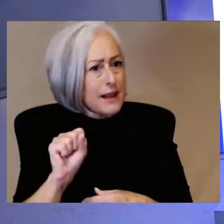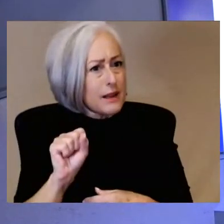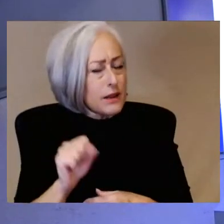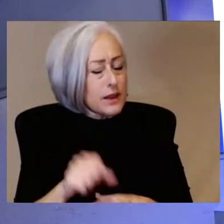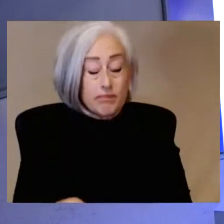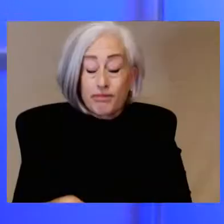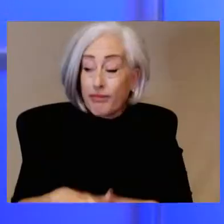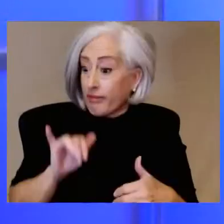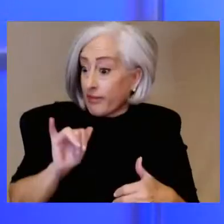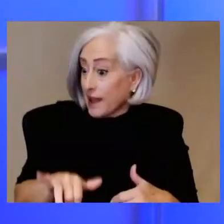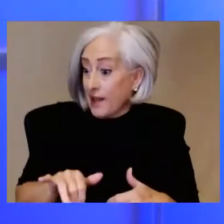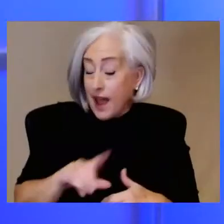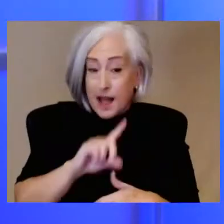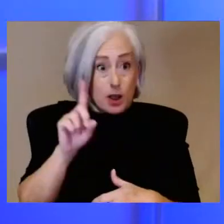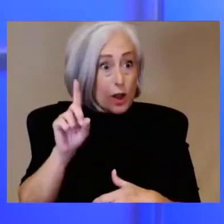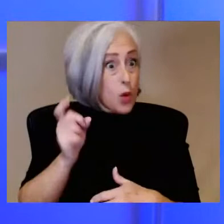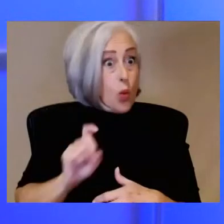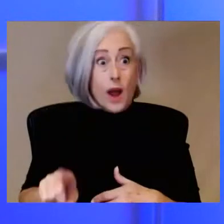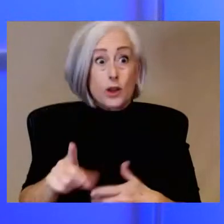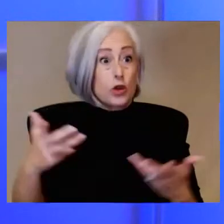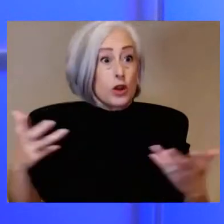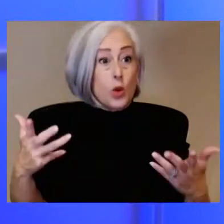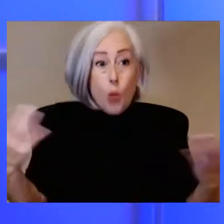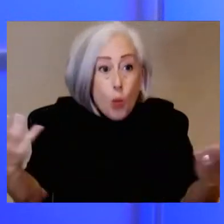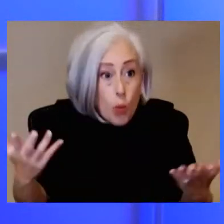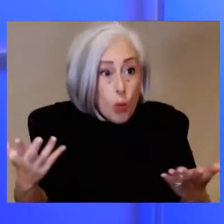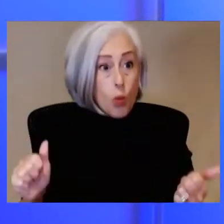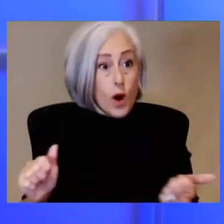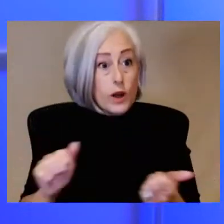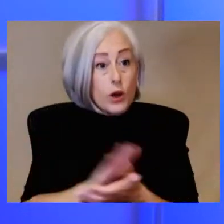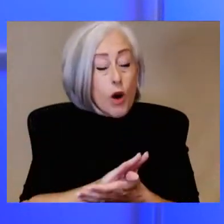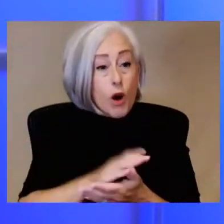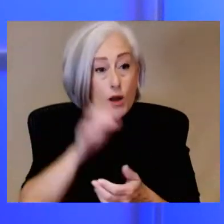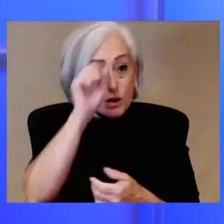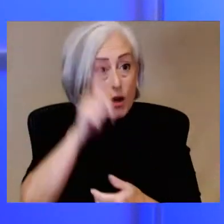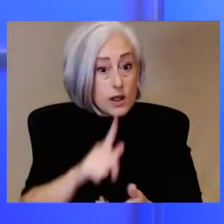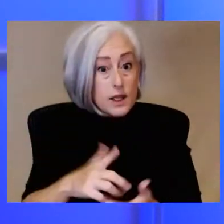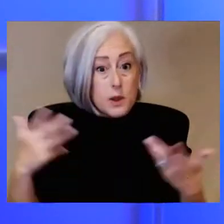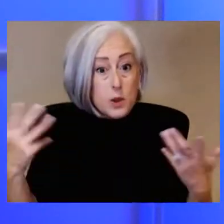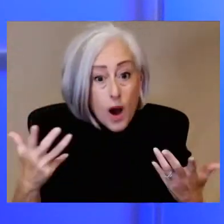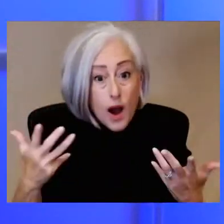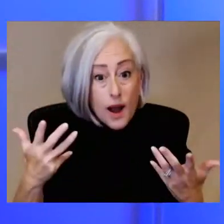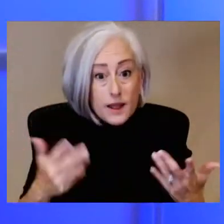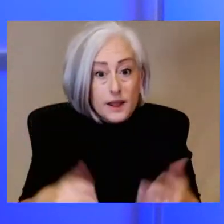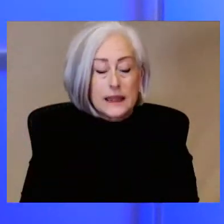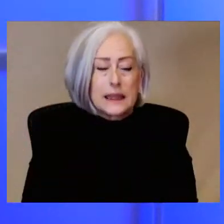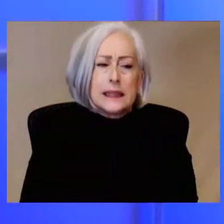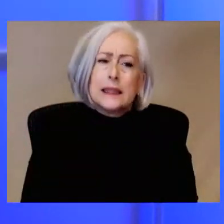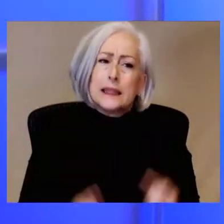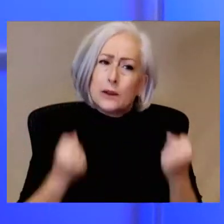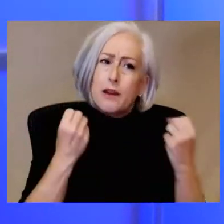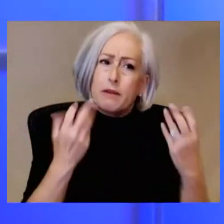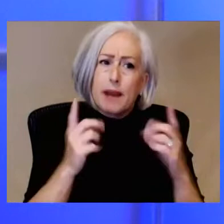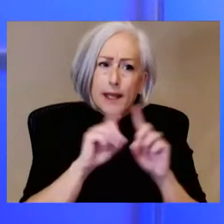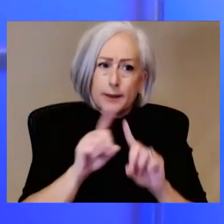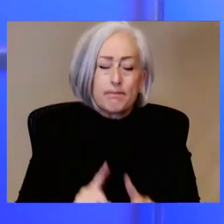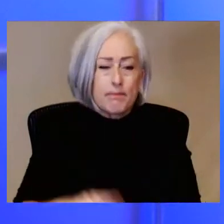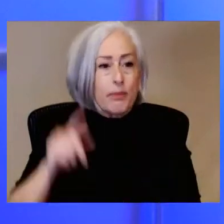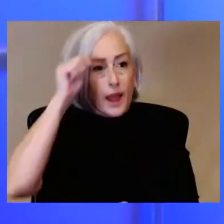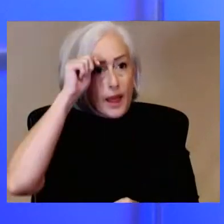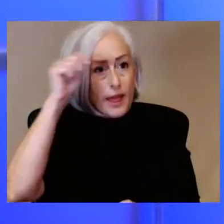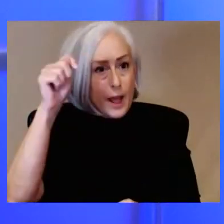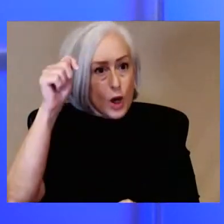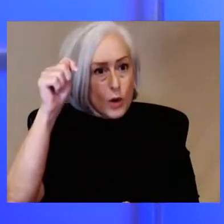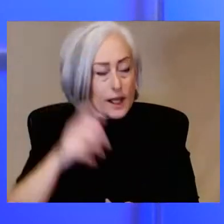causes Alzheimer's is a big question. And there's lots of theories, and we still argue about